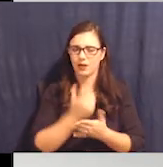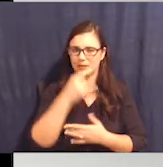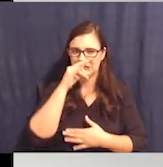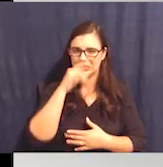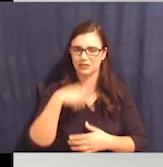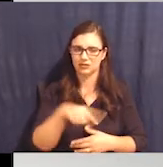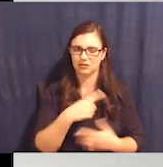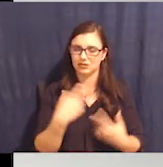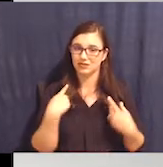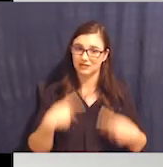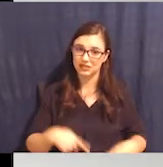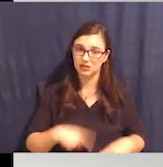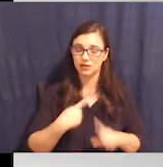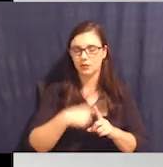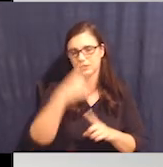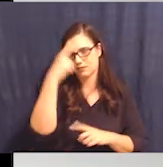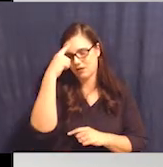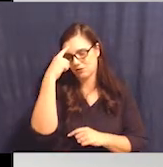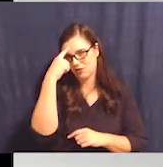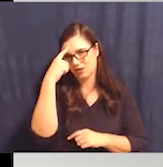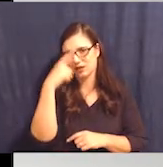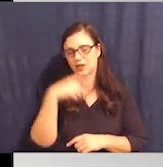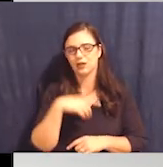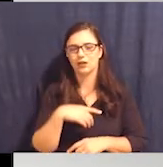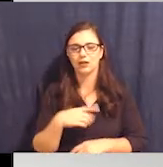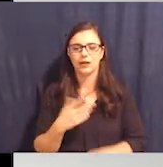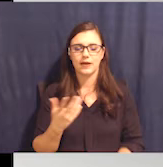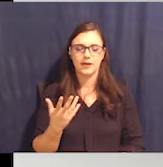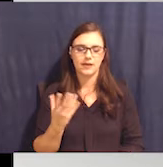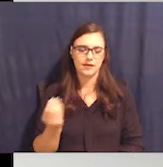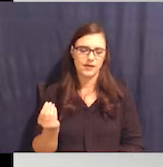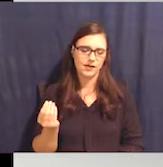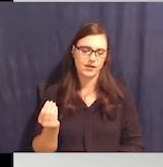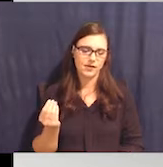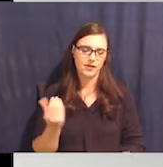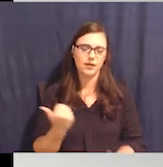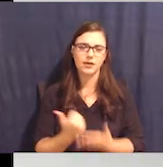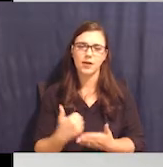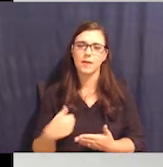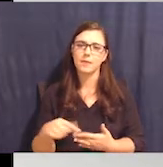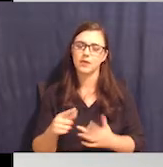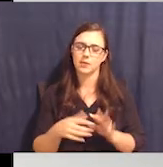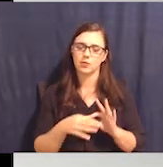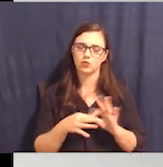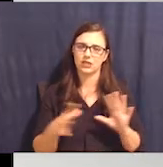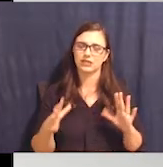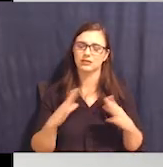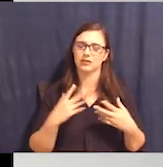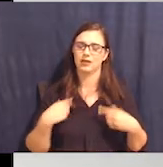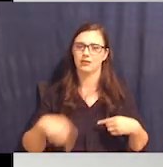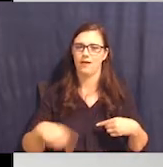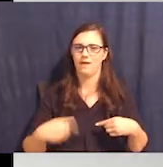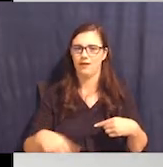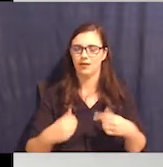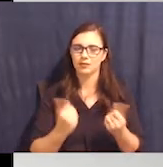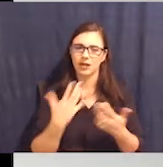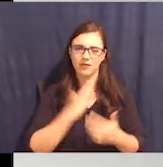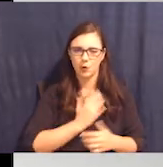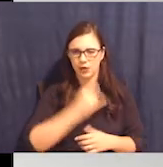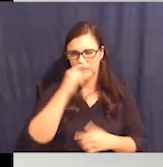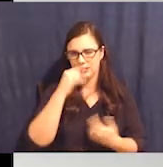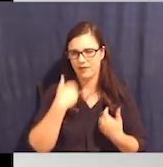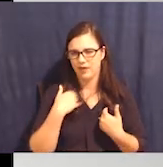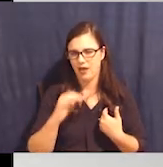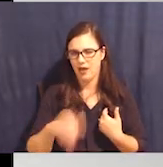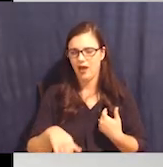kids physically and mentally, and help them release anxiety, which a lot of our